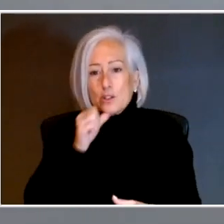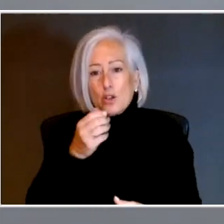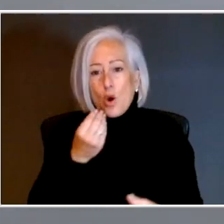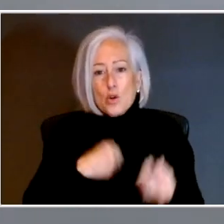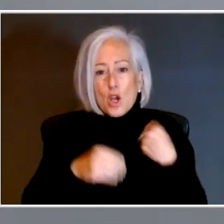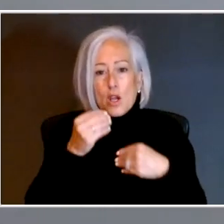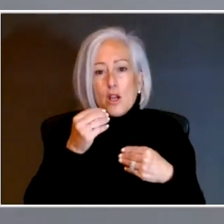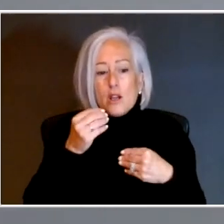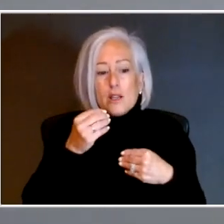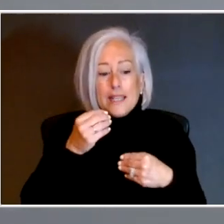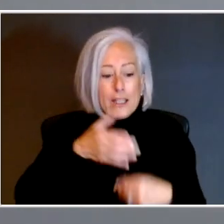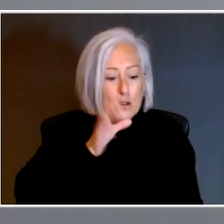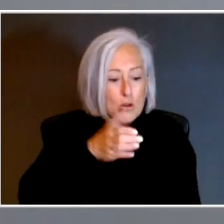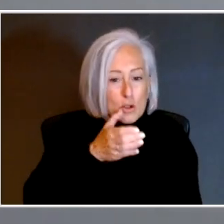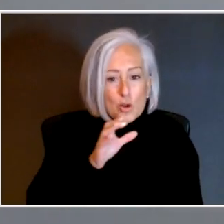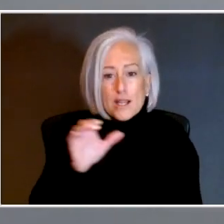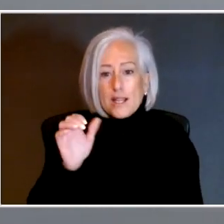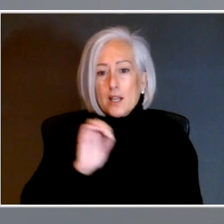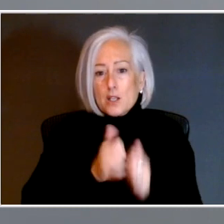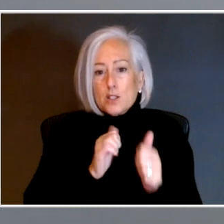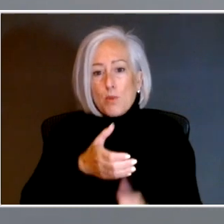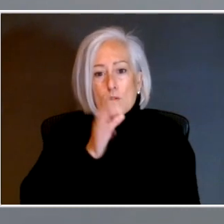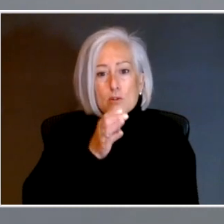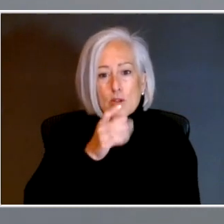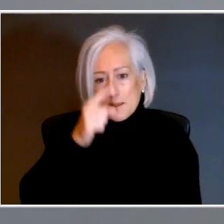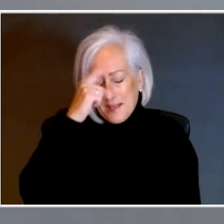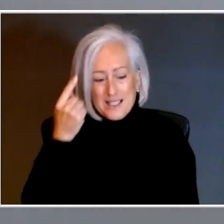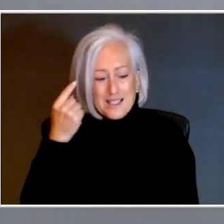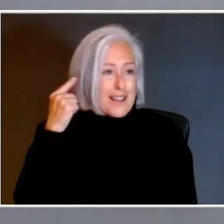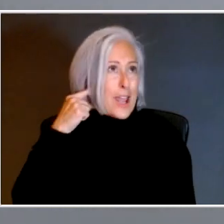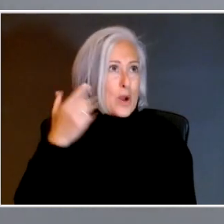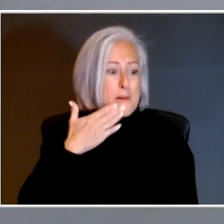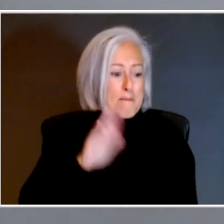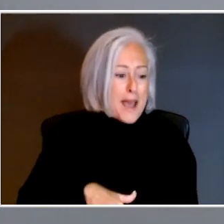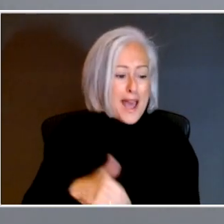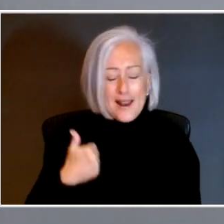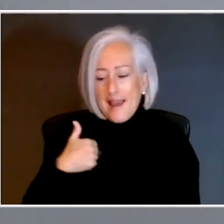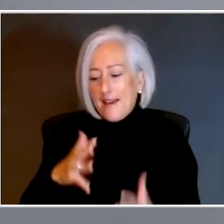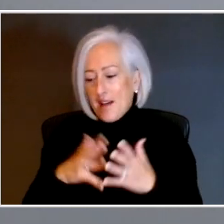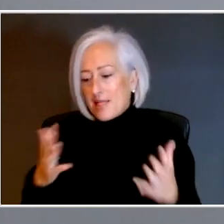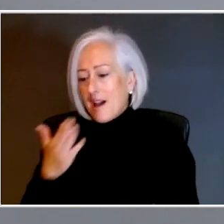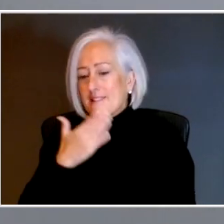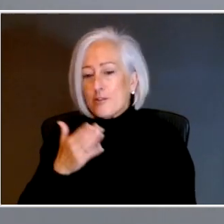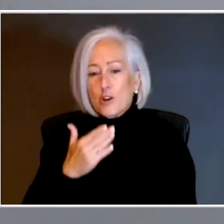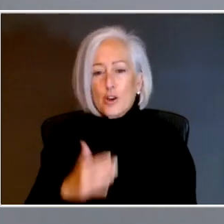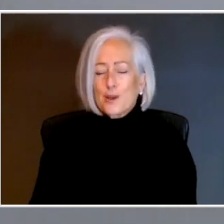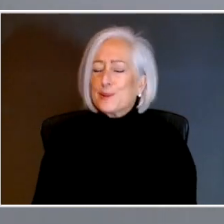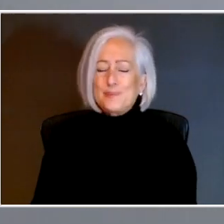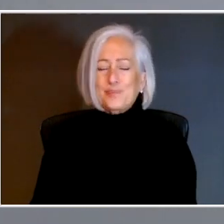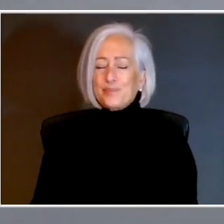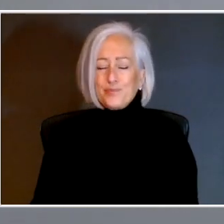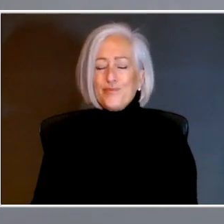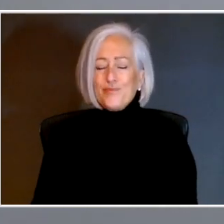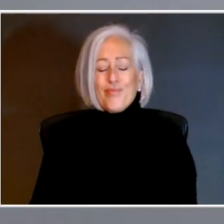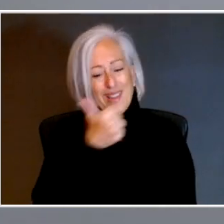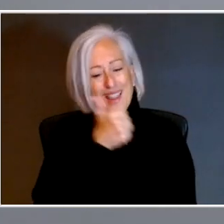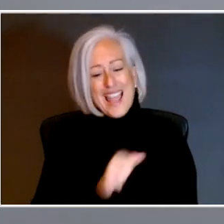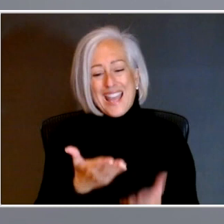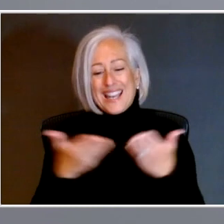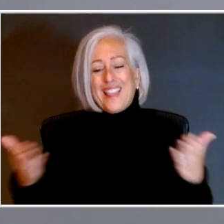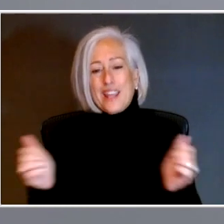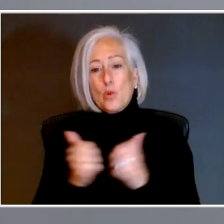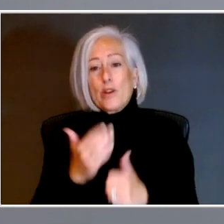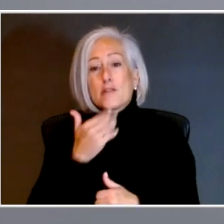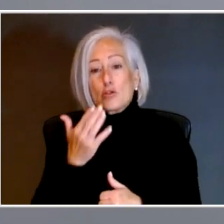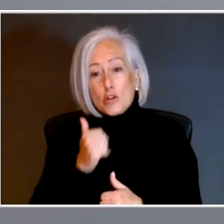because they heard they're bad for you, or they have lots of sugar. And so, I think anything with sugar in it is